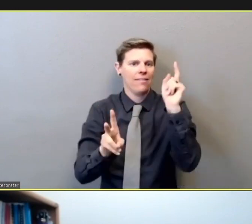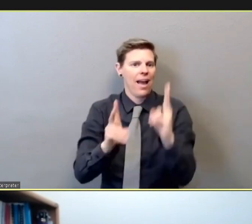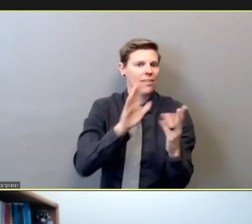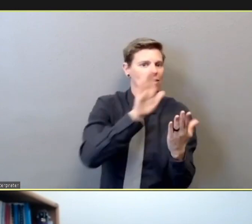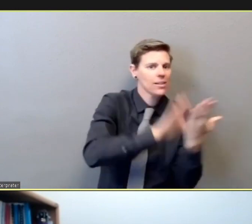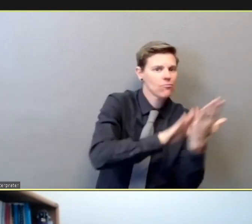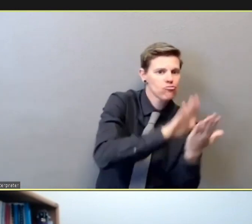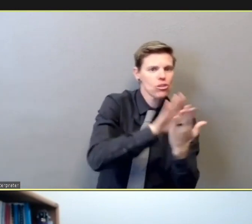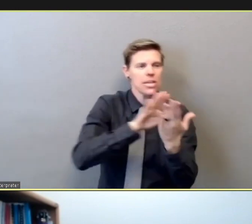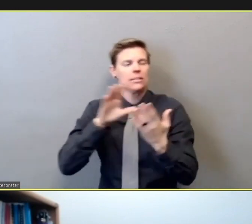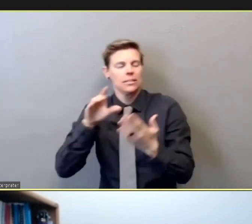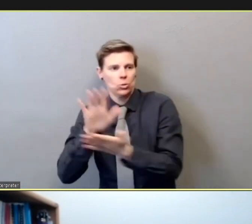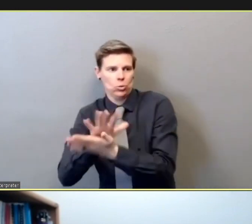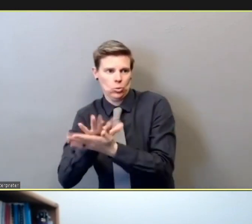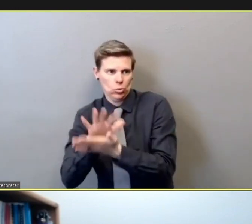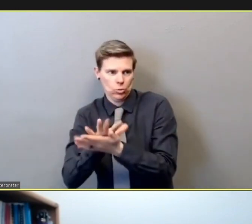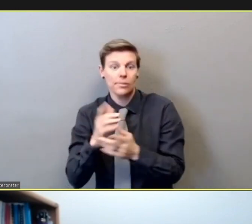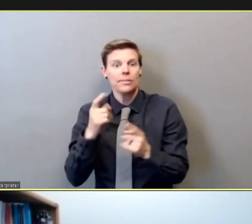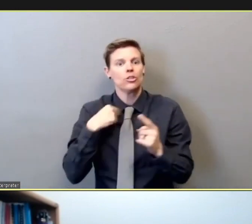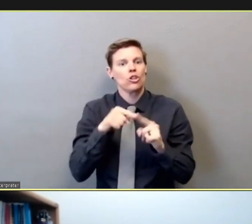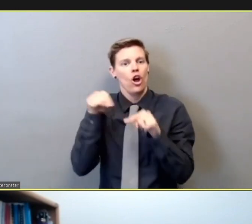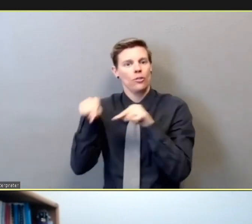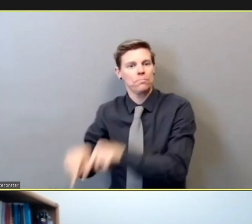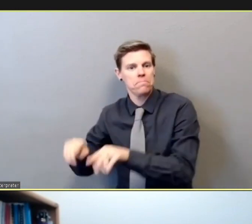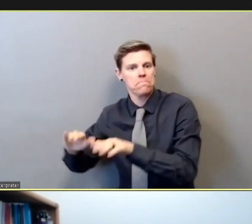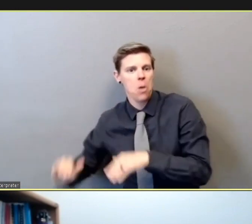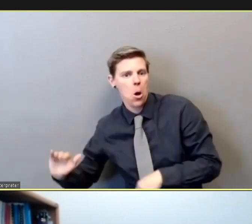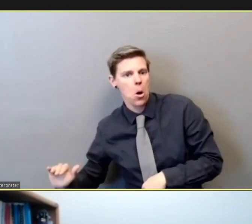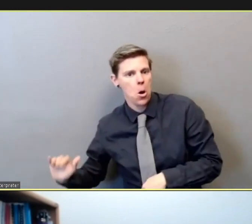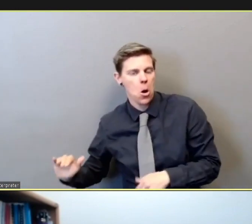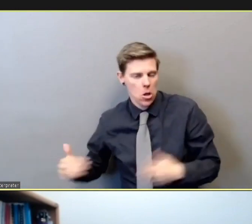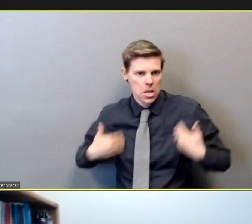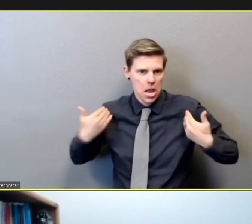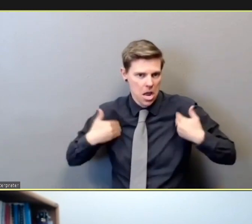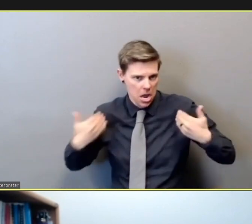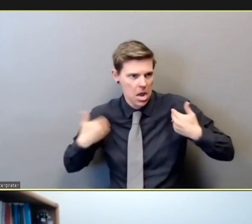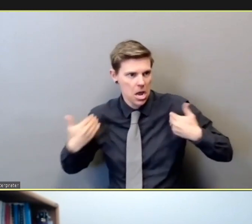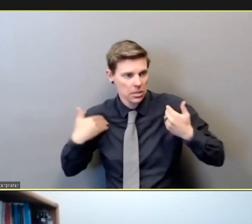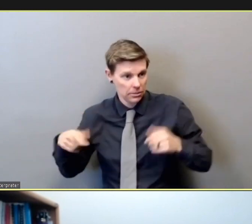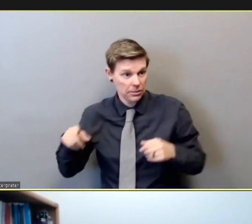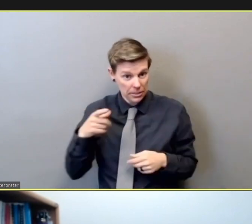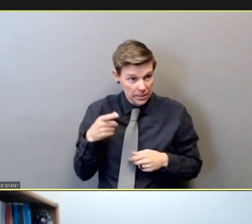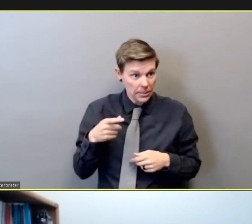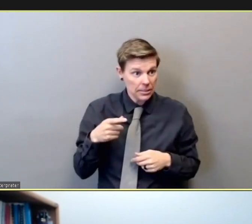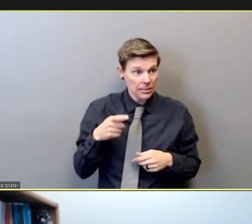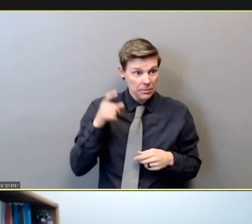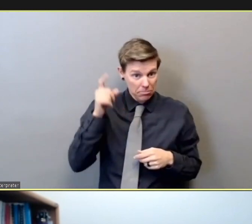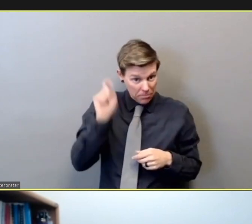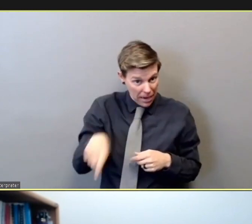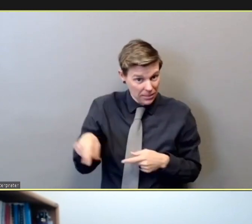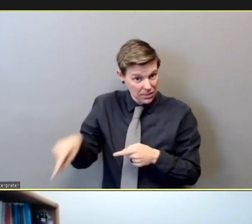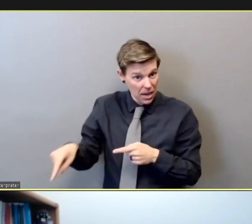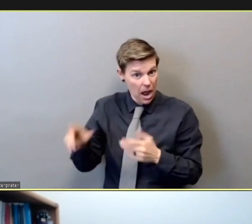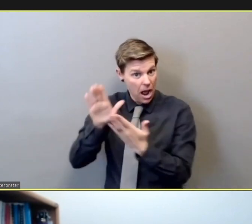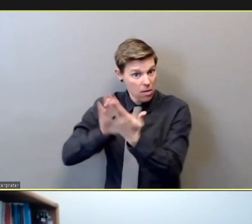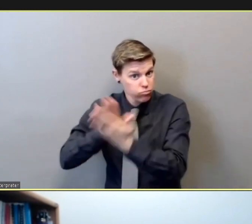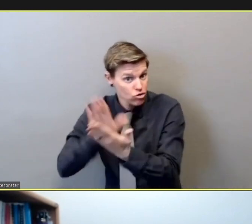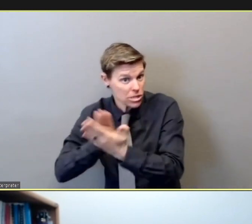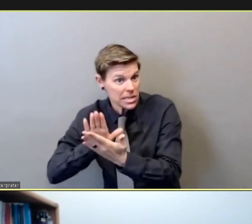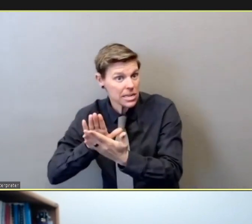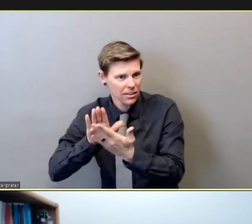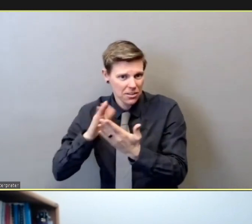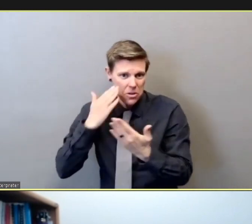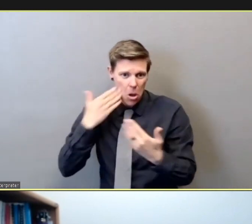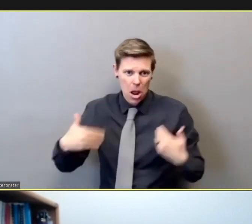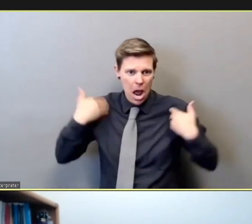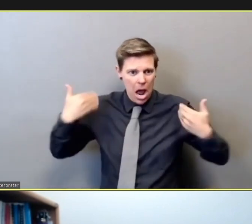we think that the hybrid model is still an absolute necessity to safely bring kids back to school? And if we think that